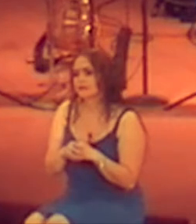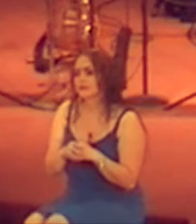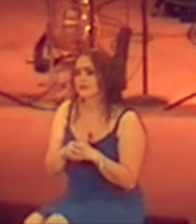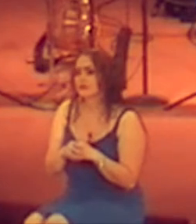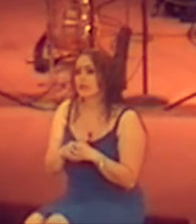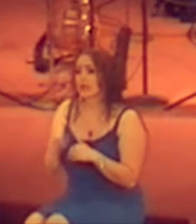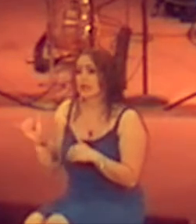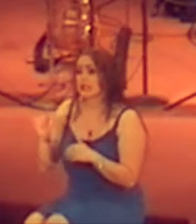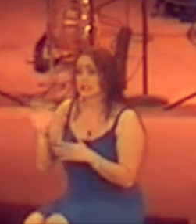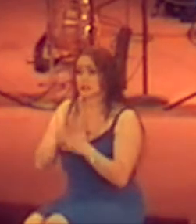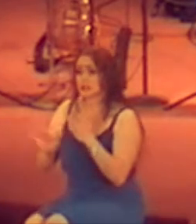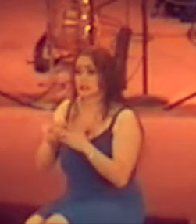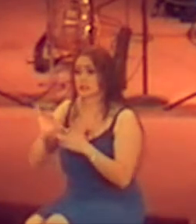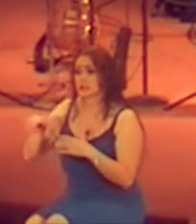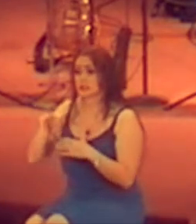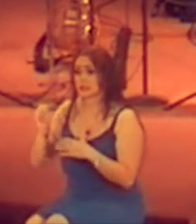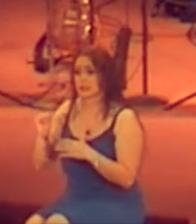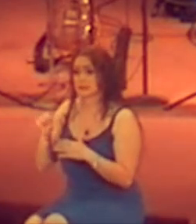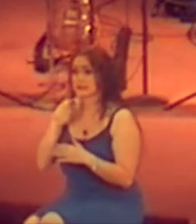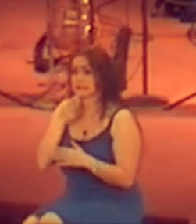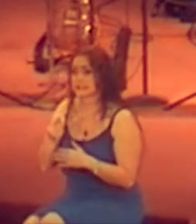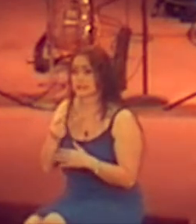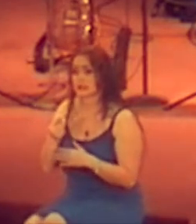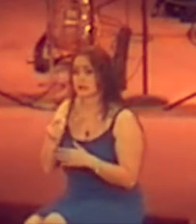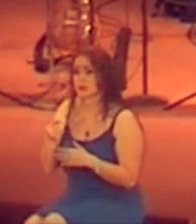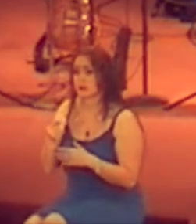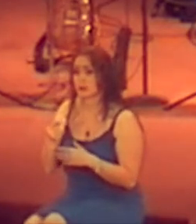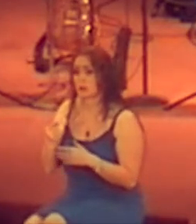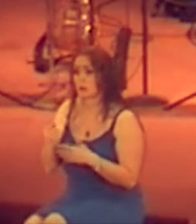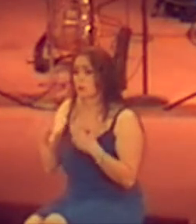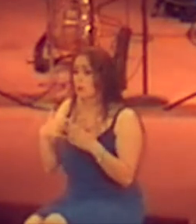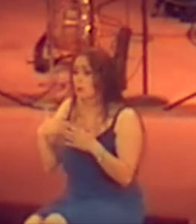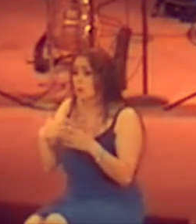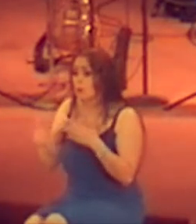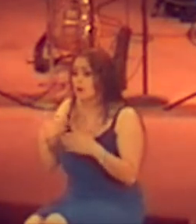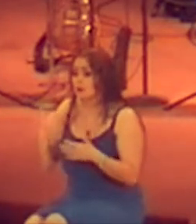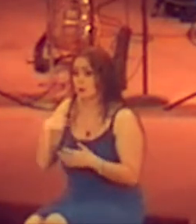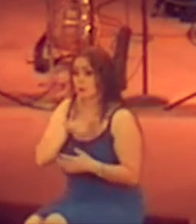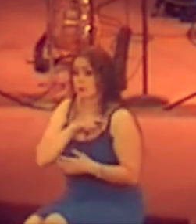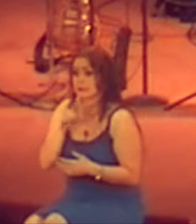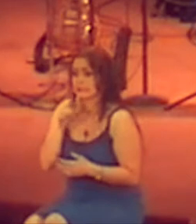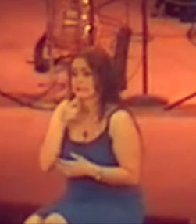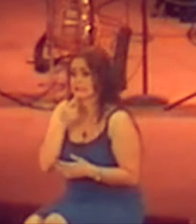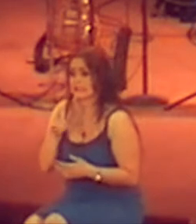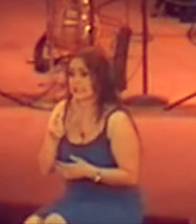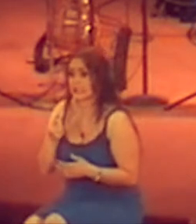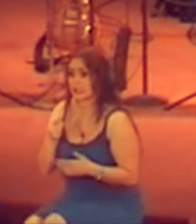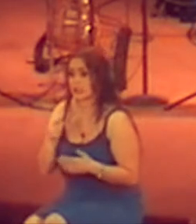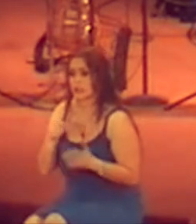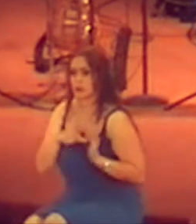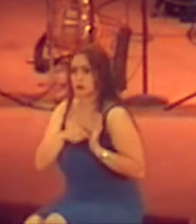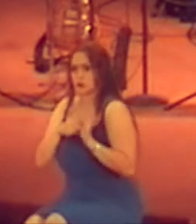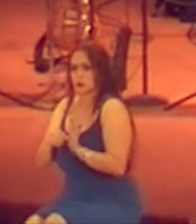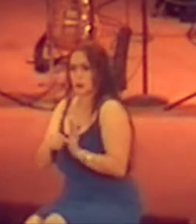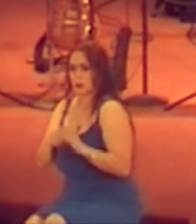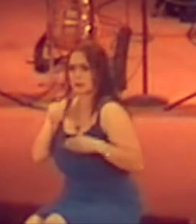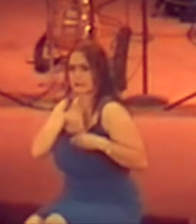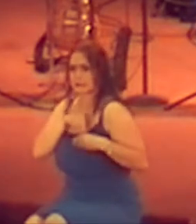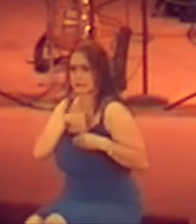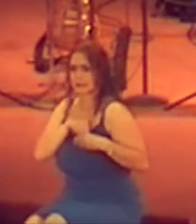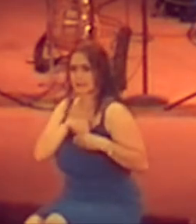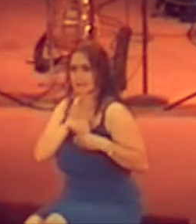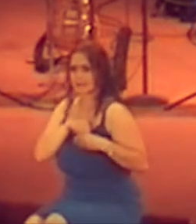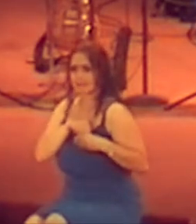Like Jesus, James insists that what comes out of people's mouths, come out of our mouths, illustrate what's in our hearts. This